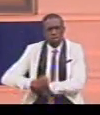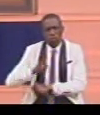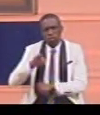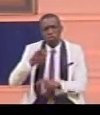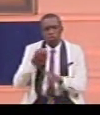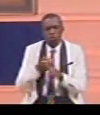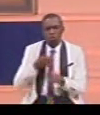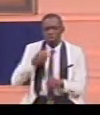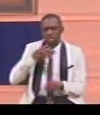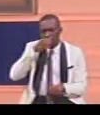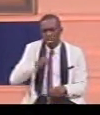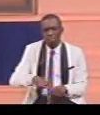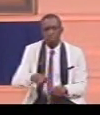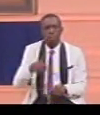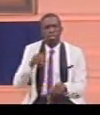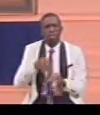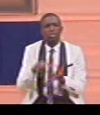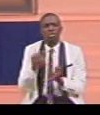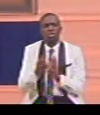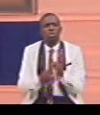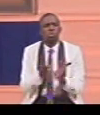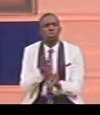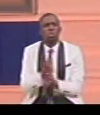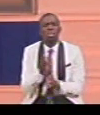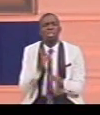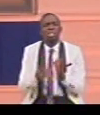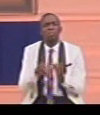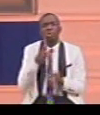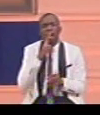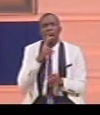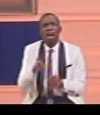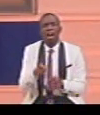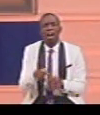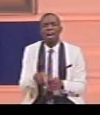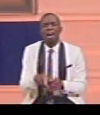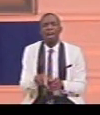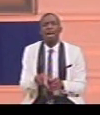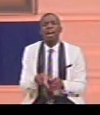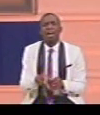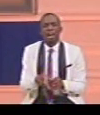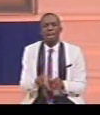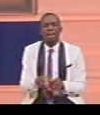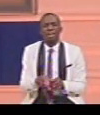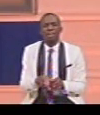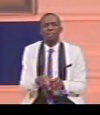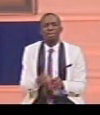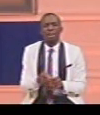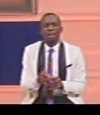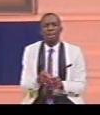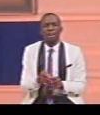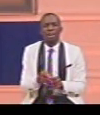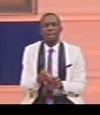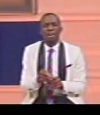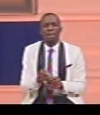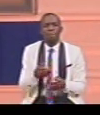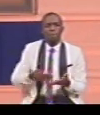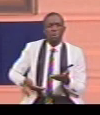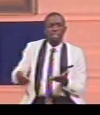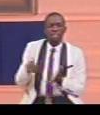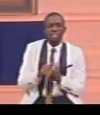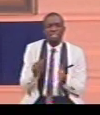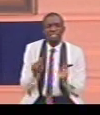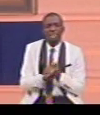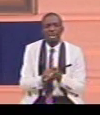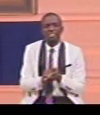when you are born again, that system of deliverance and that system of protection and